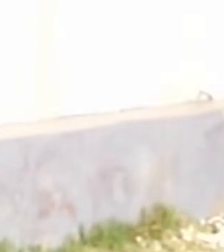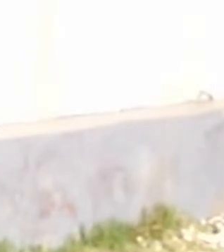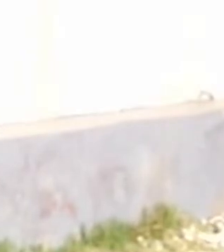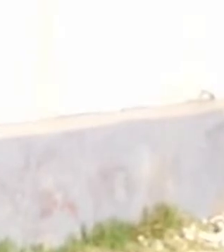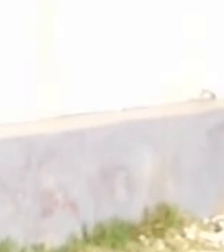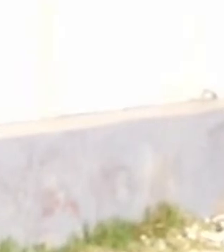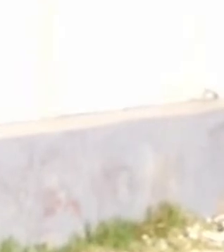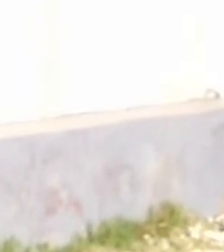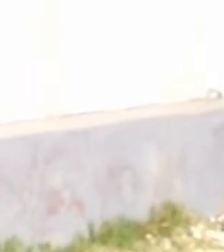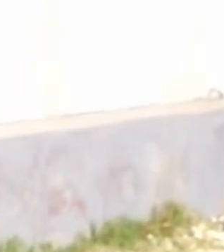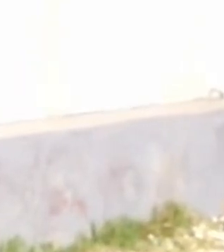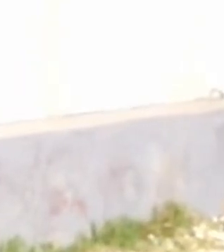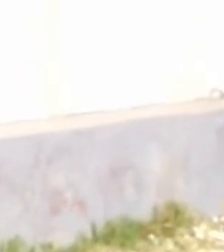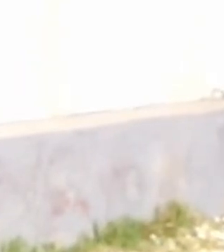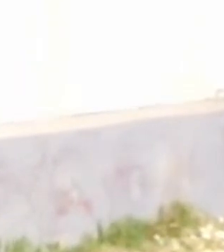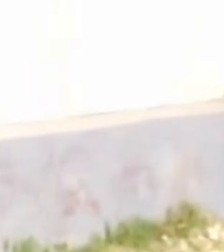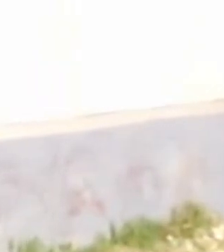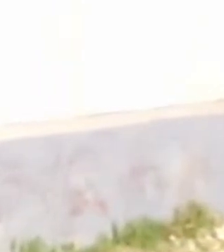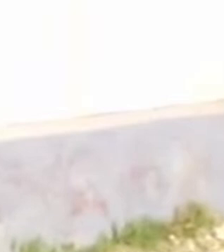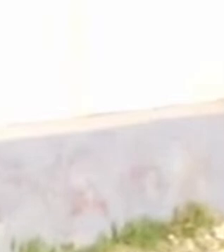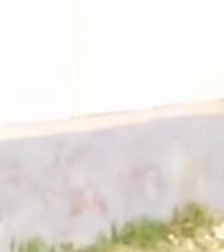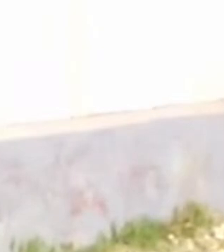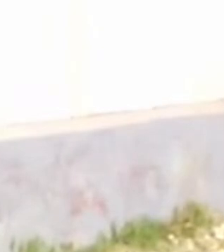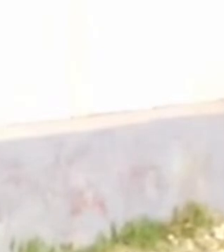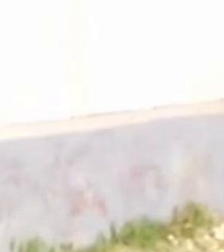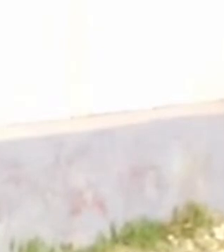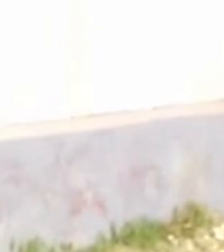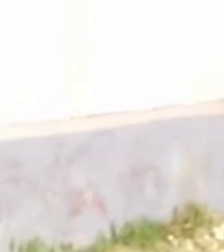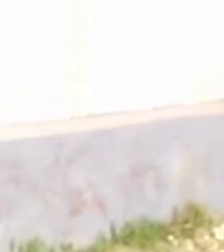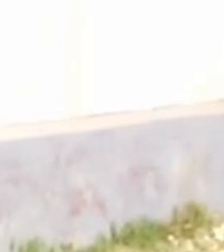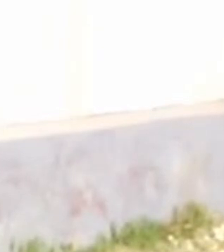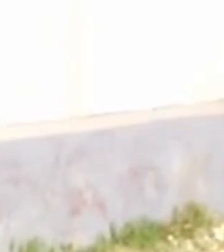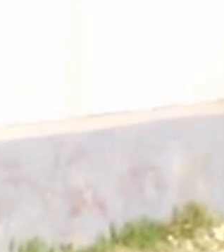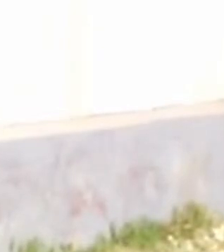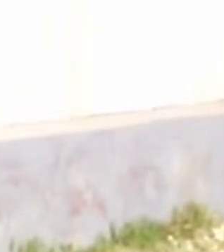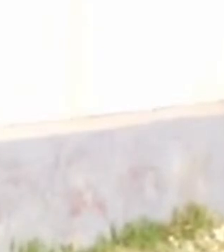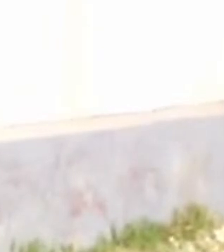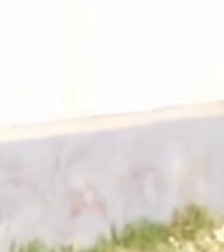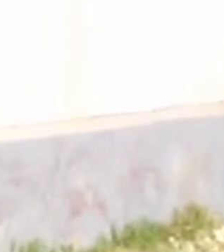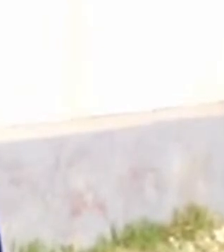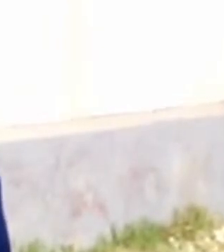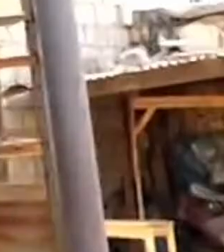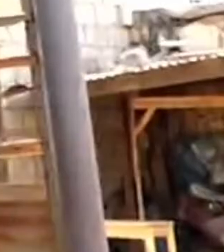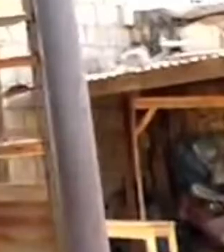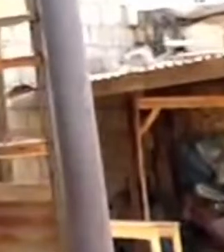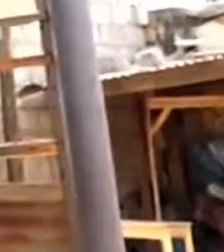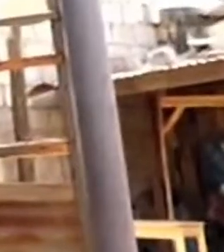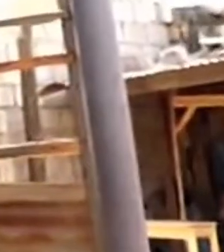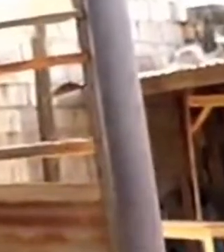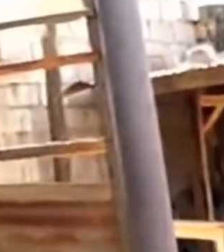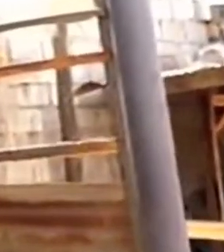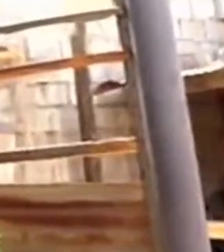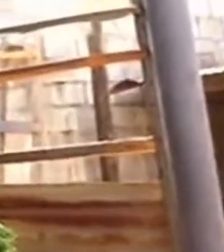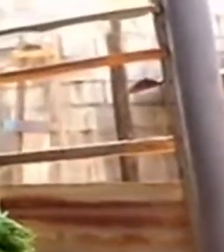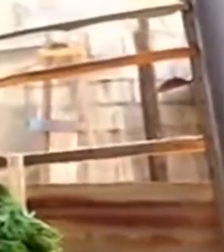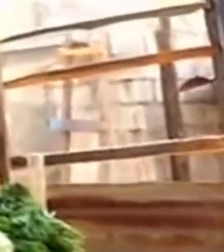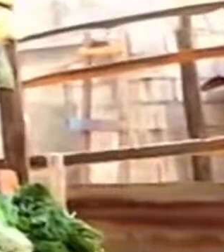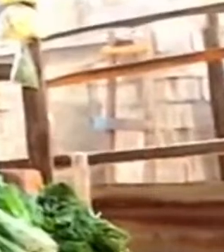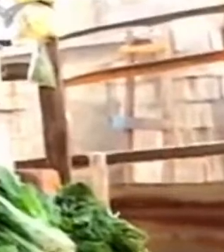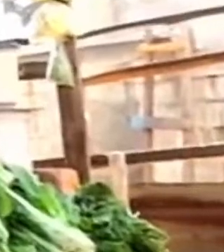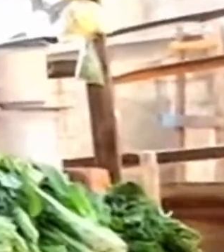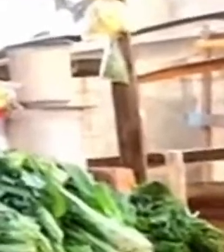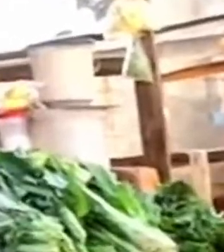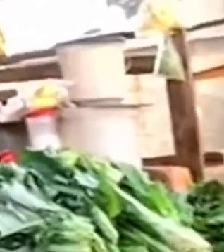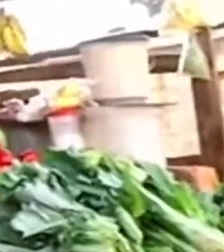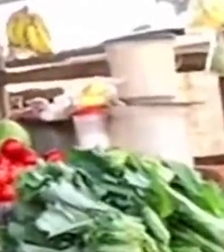that services can be offered within our health post here. Kalukongo Market is another